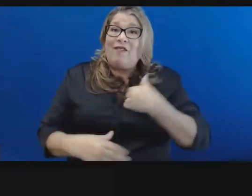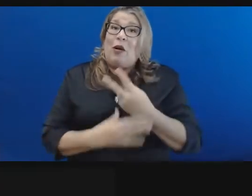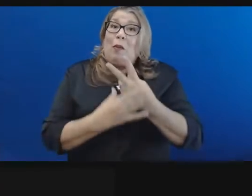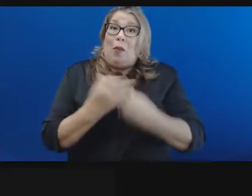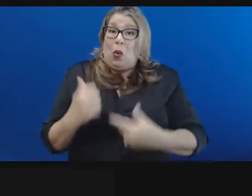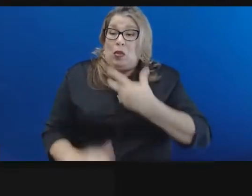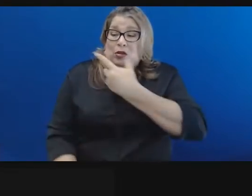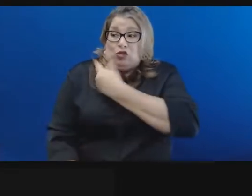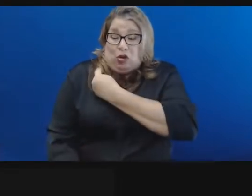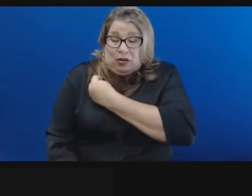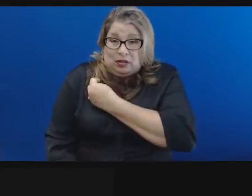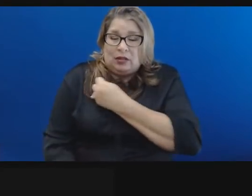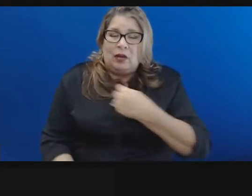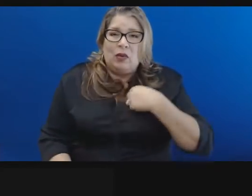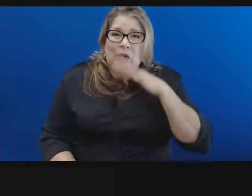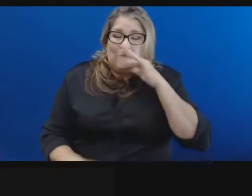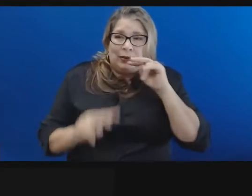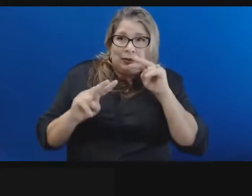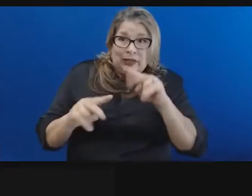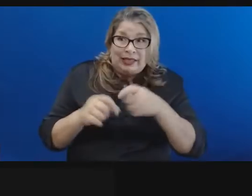information that we will continue to make public.